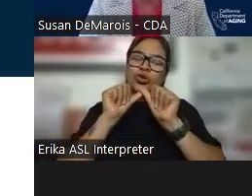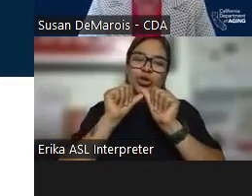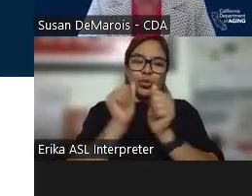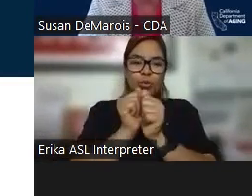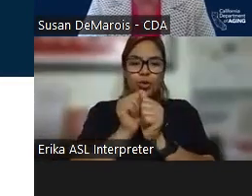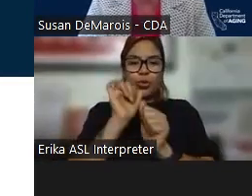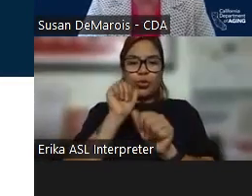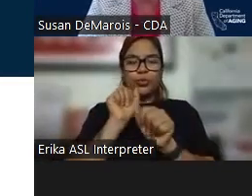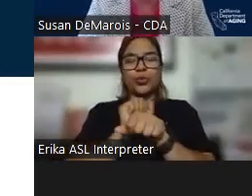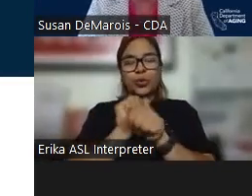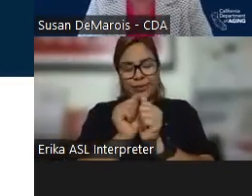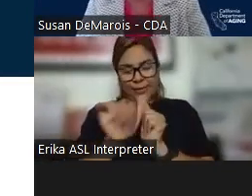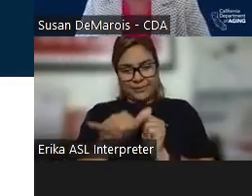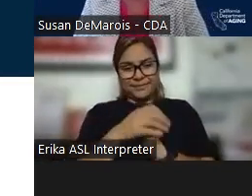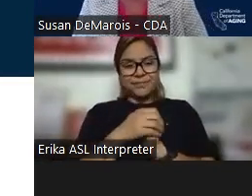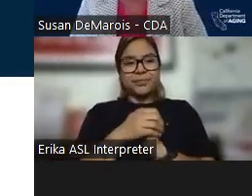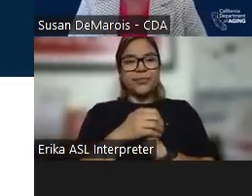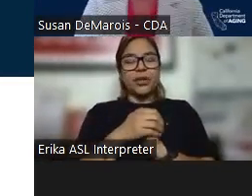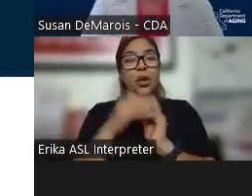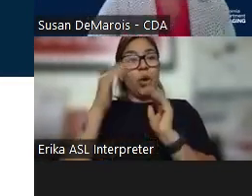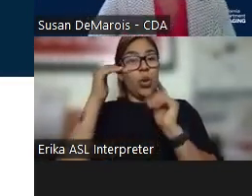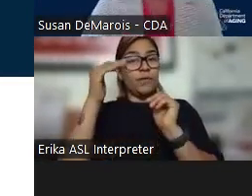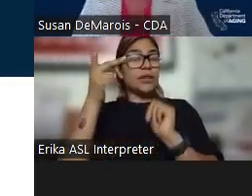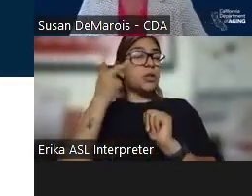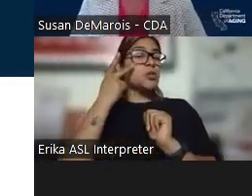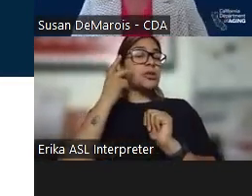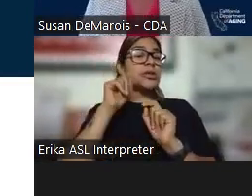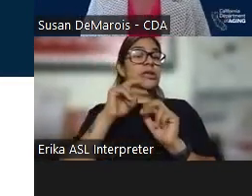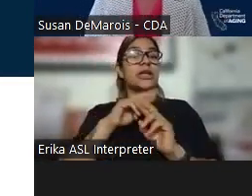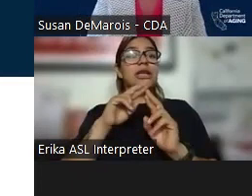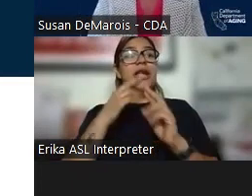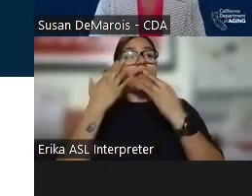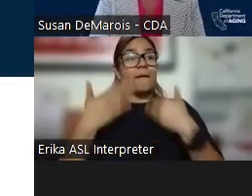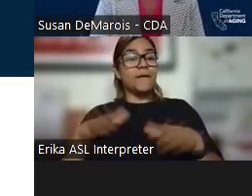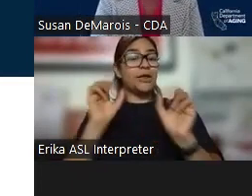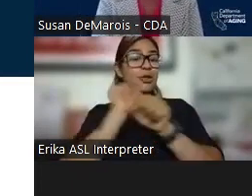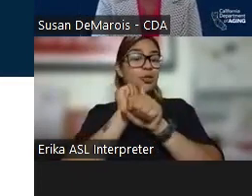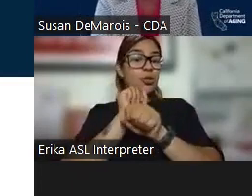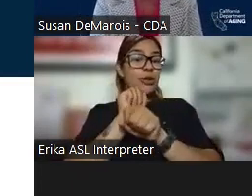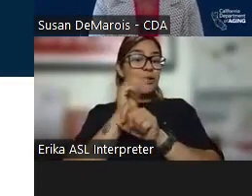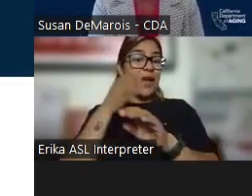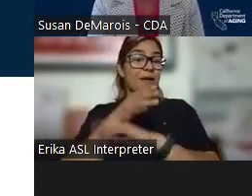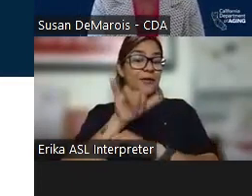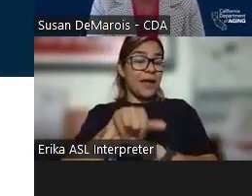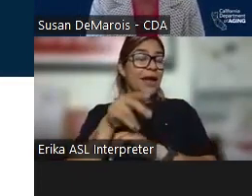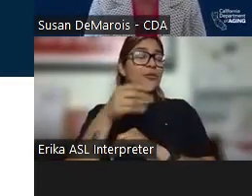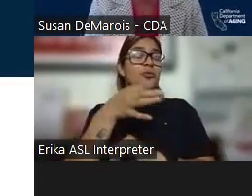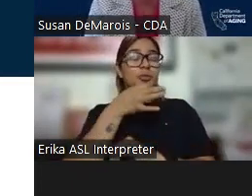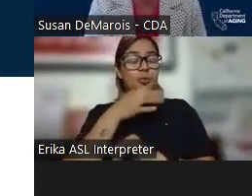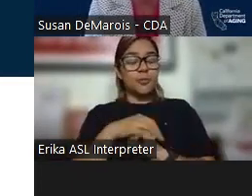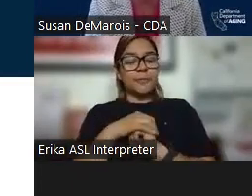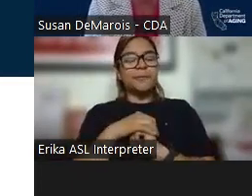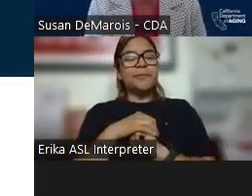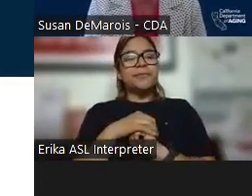seeing the results, within days, weeks. We never know how that timeline goes, but overall, we're